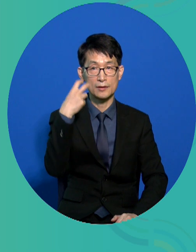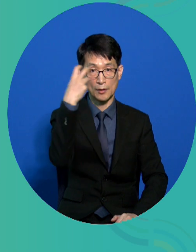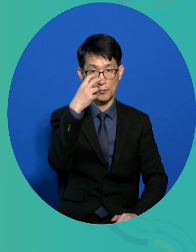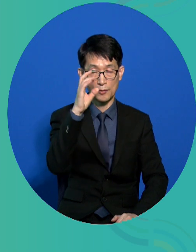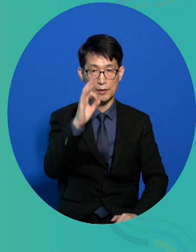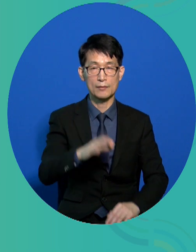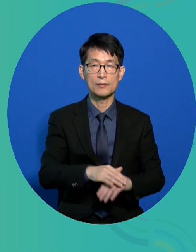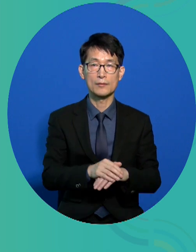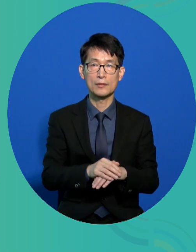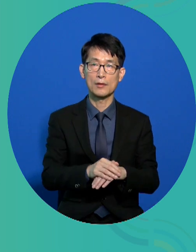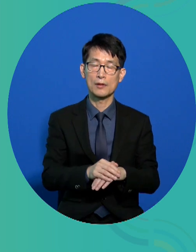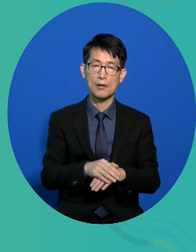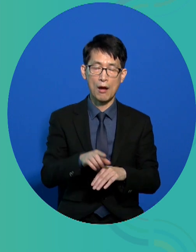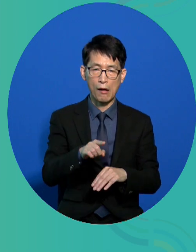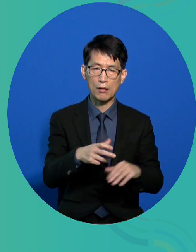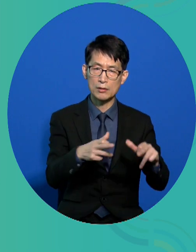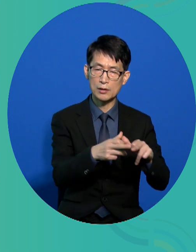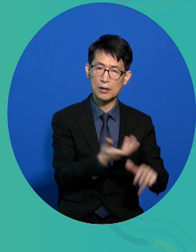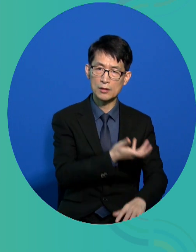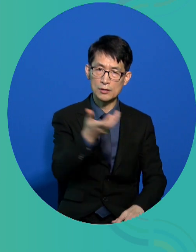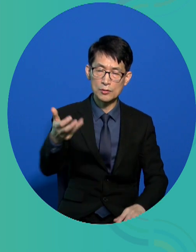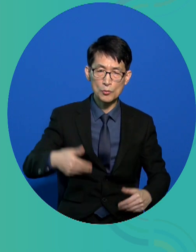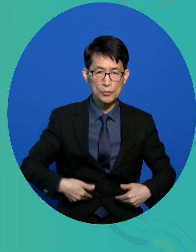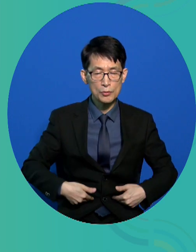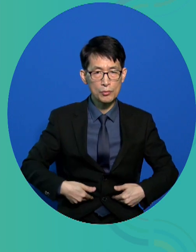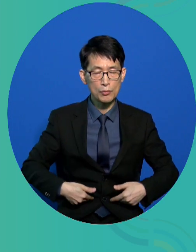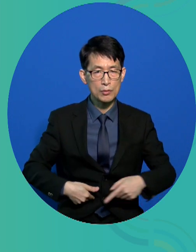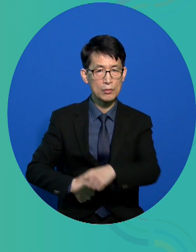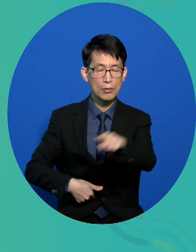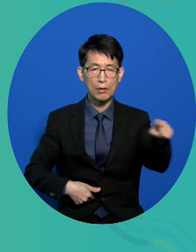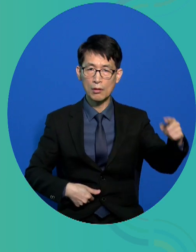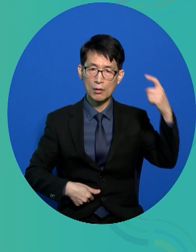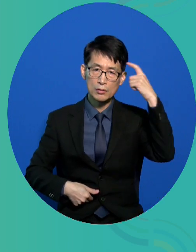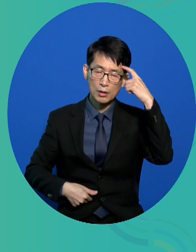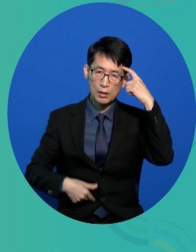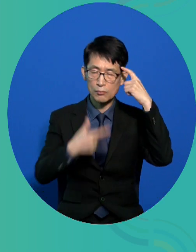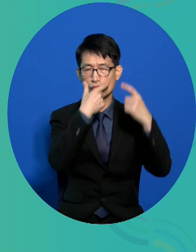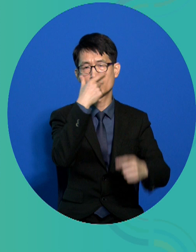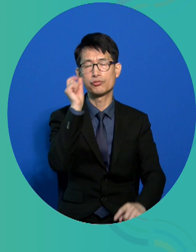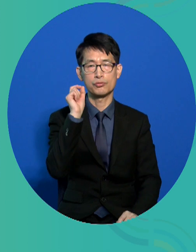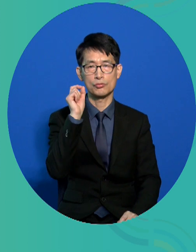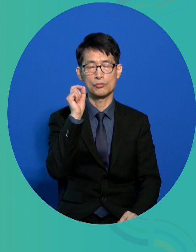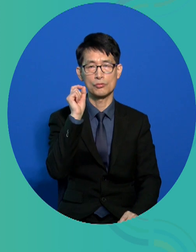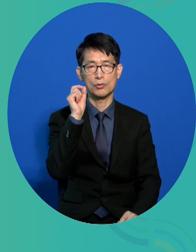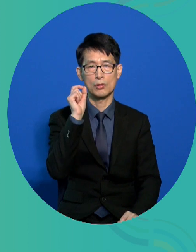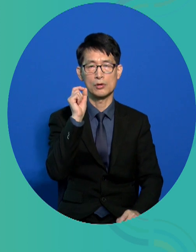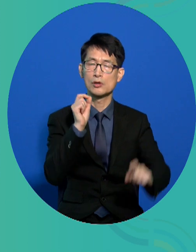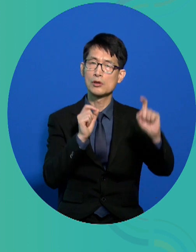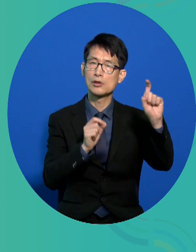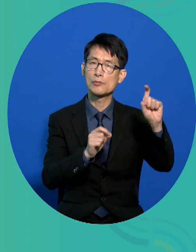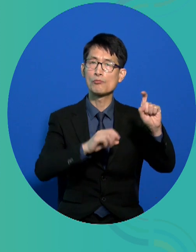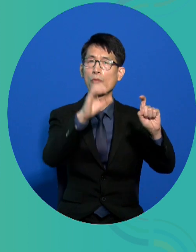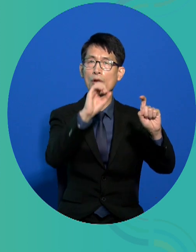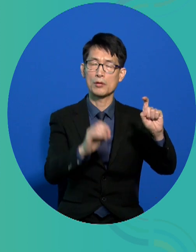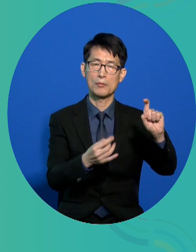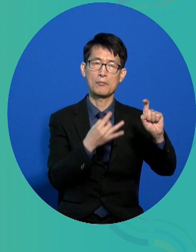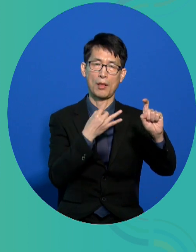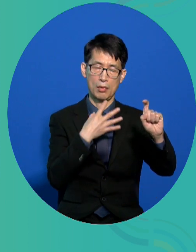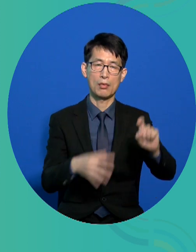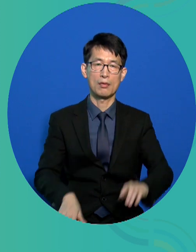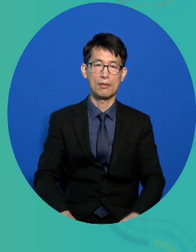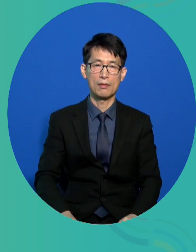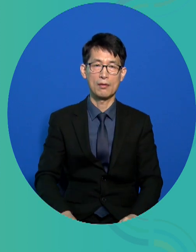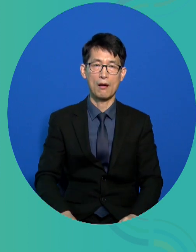example, the disability awareness level was 10% lower than that of the